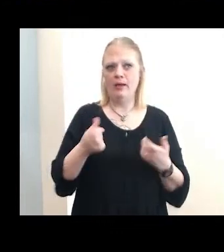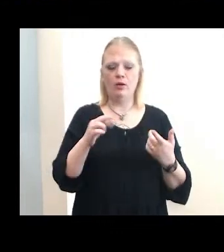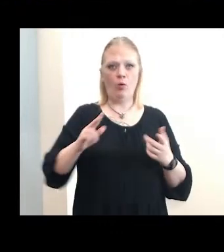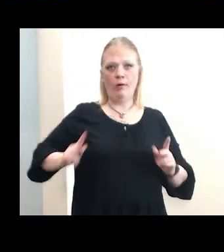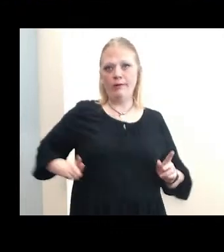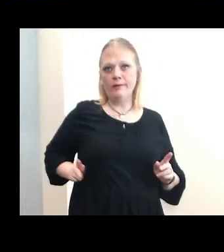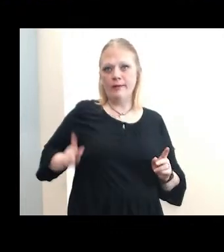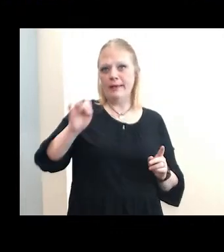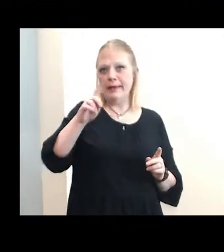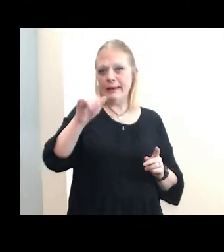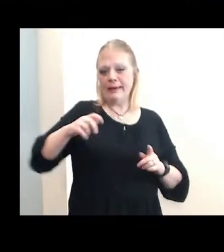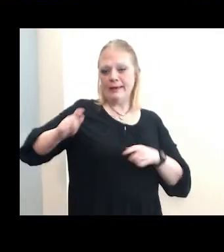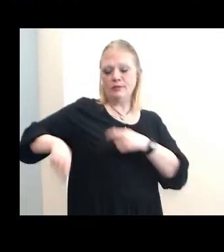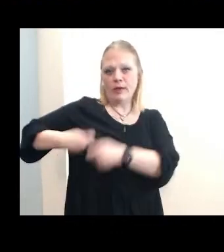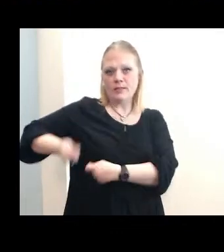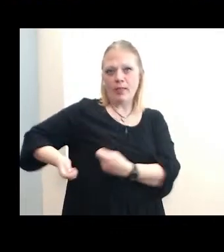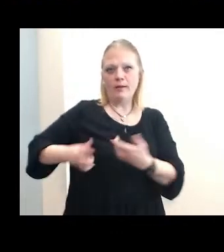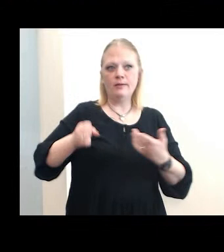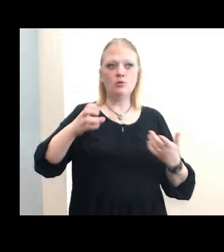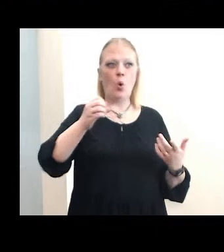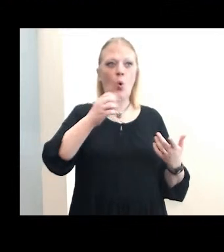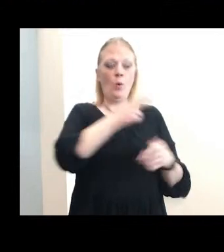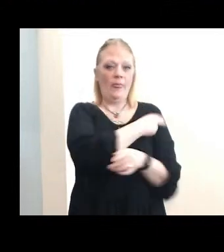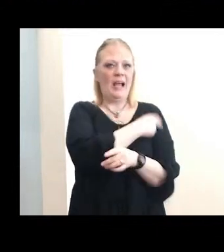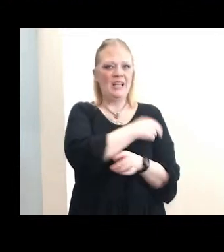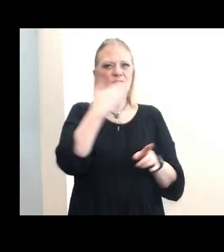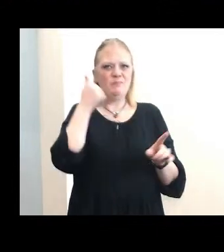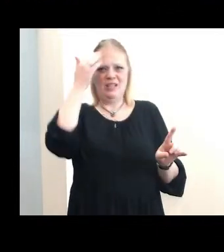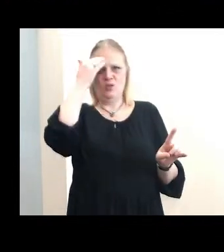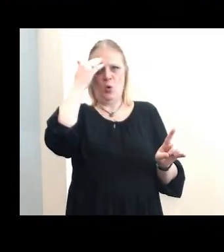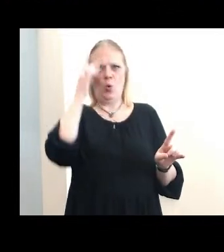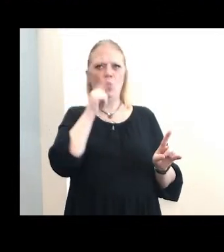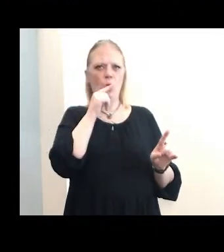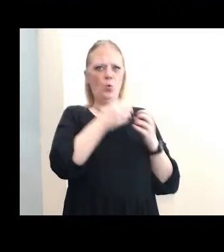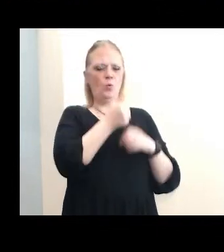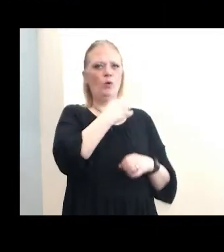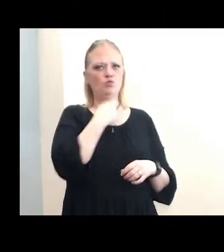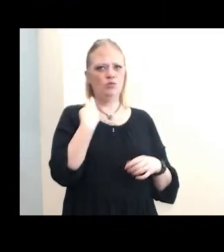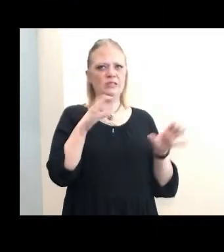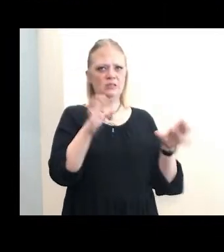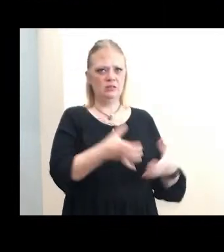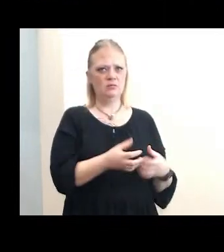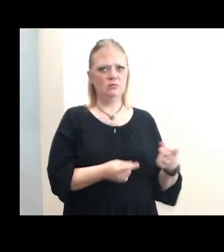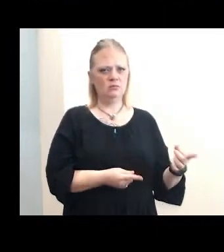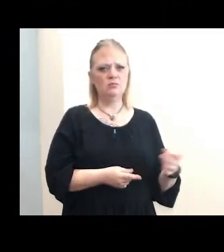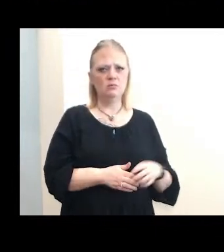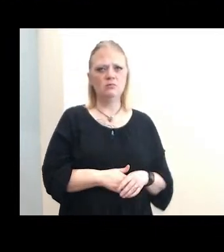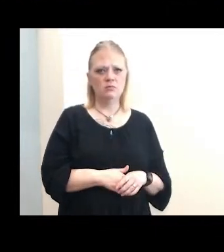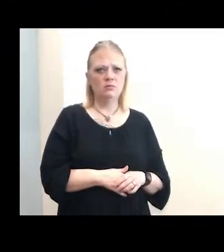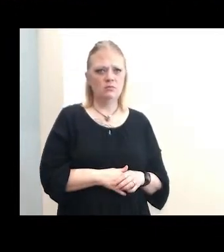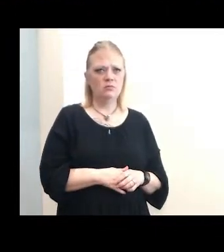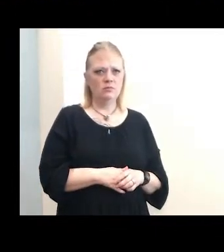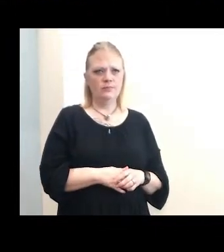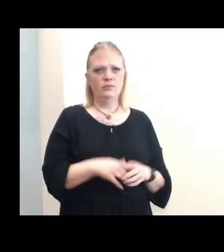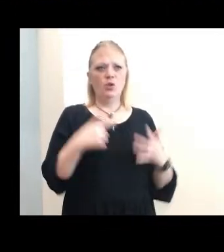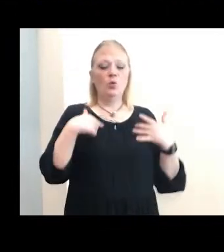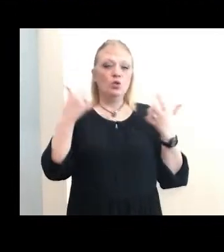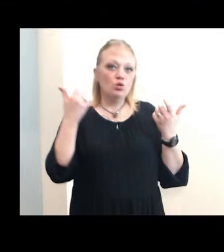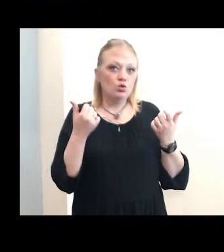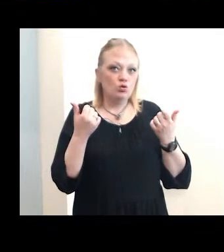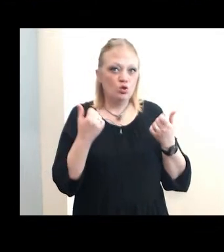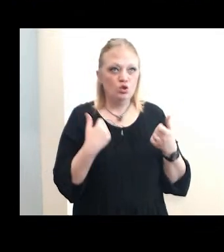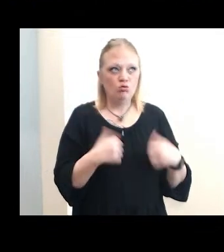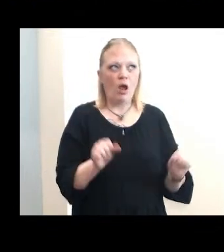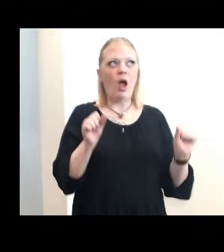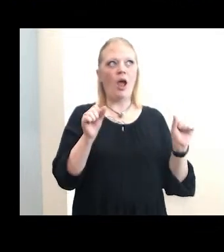kidney transplant. So the hospitals best know who those most at-risk portions of their population are. As you said, we're trying to get those